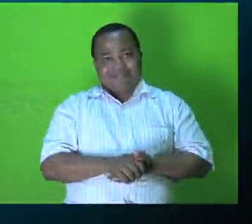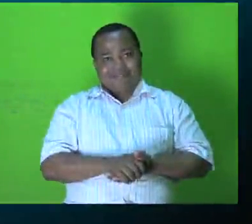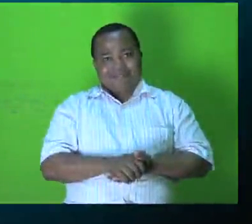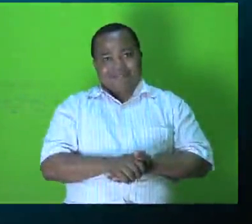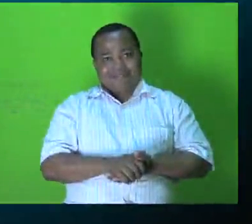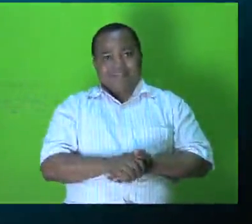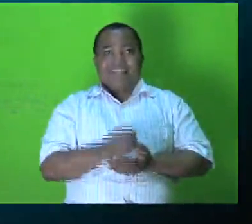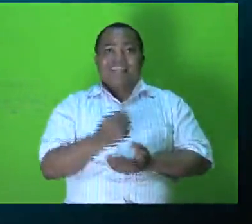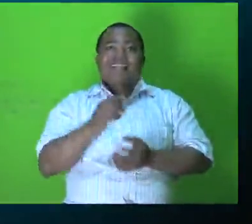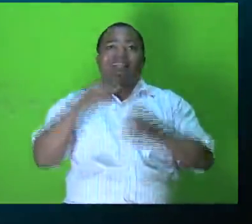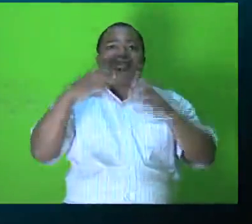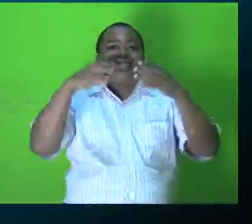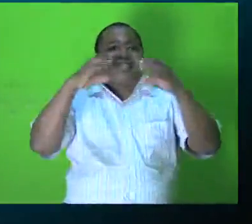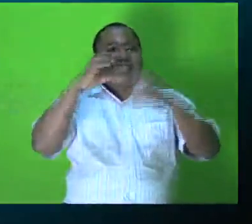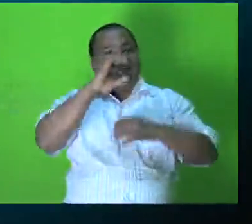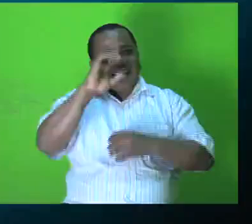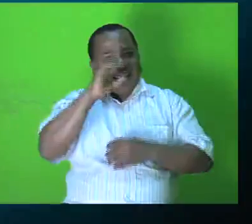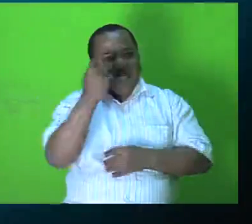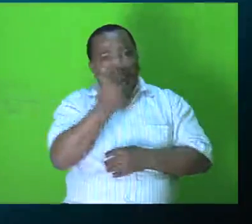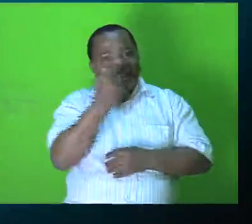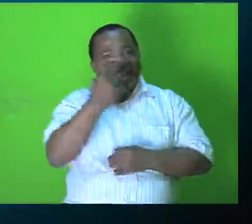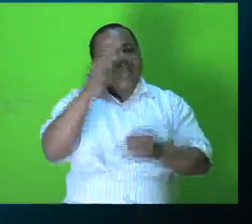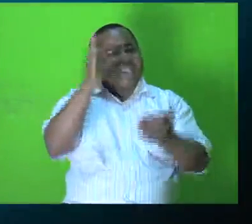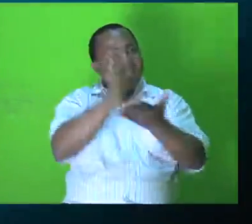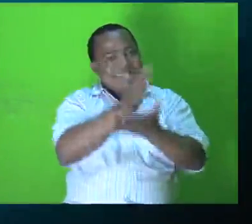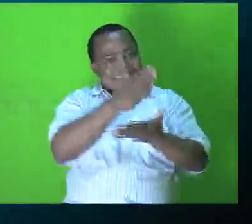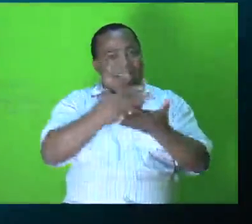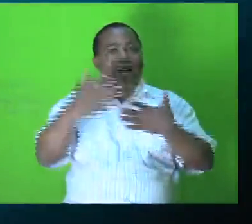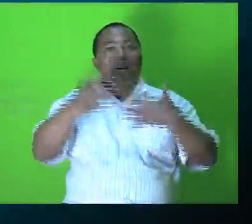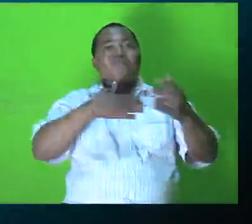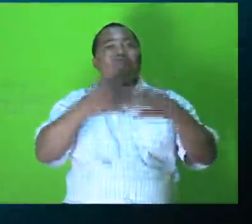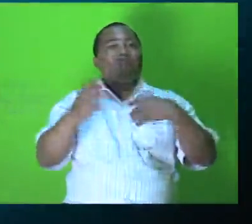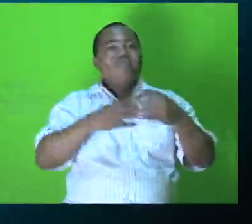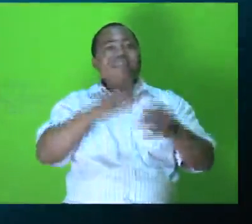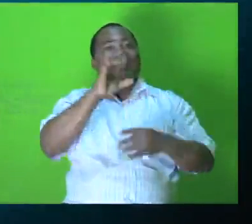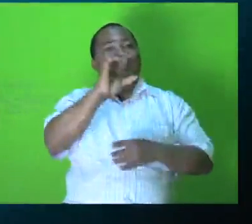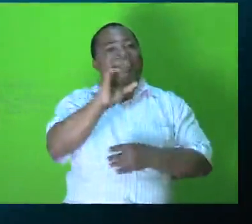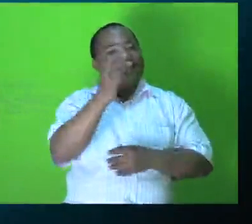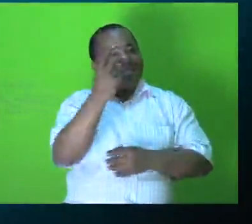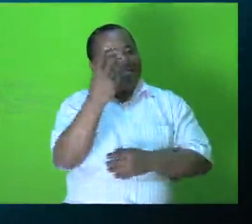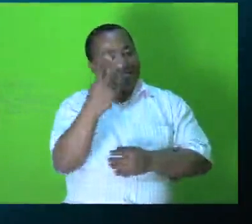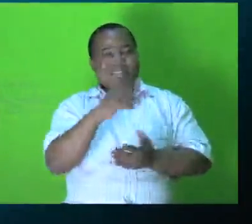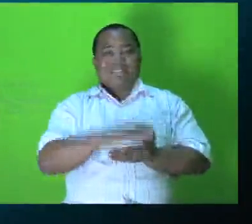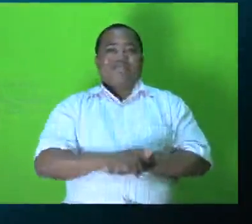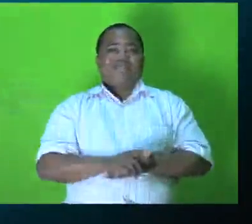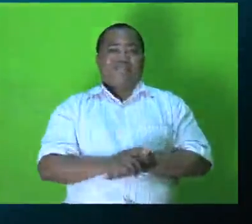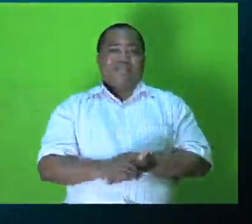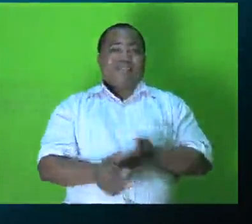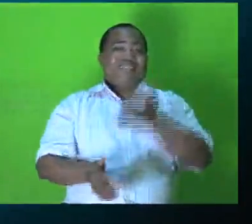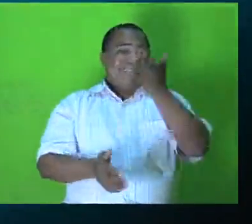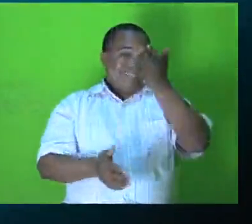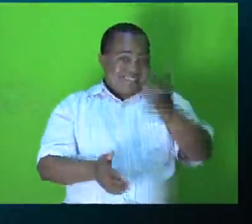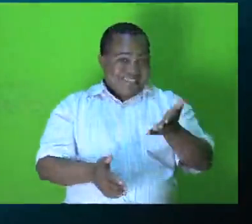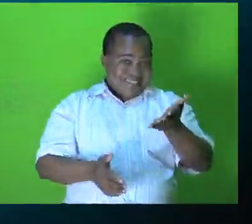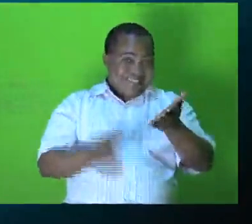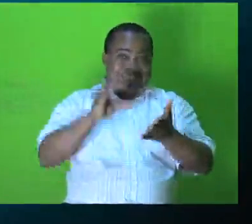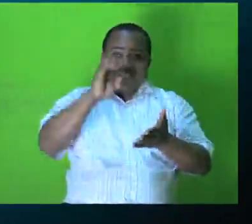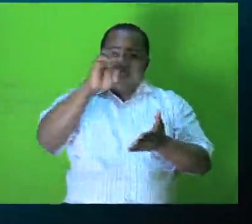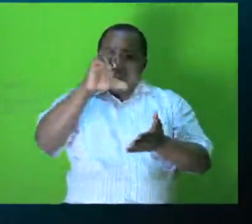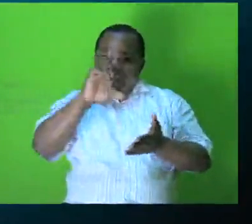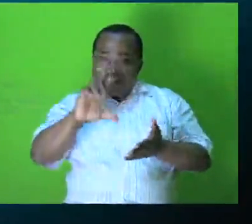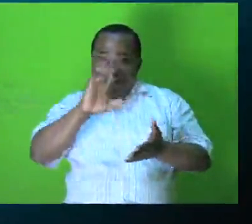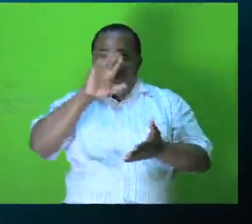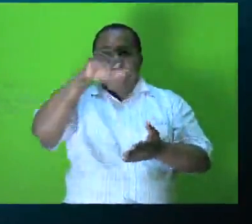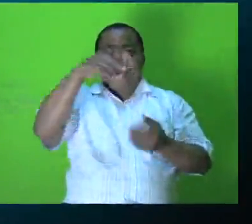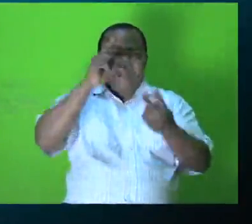A single cell divides to make two cells. And these two cells